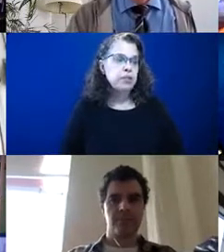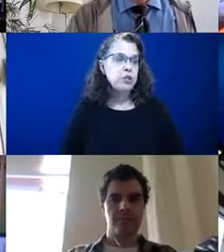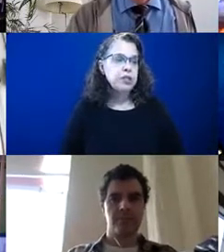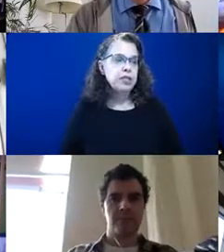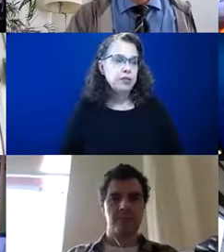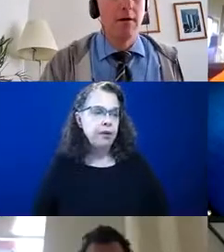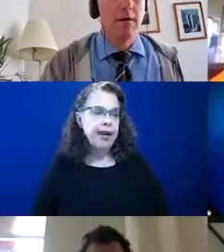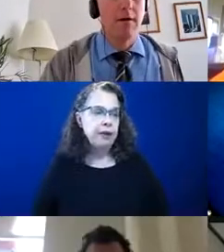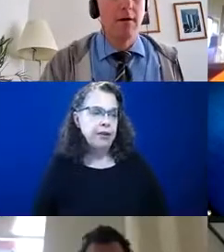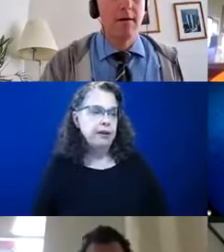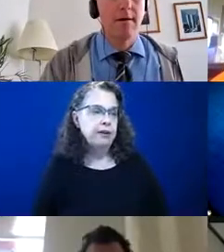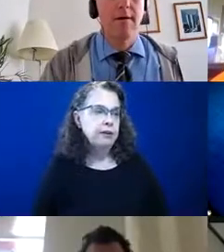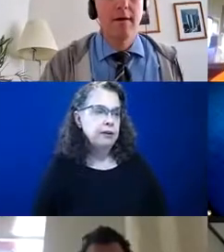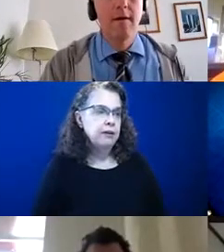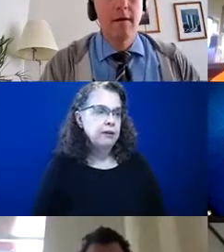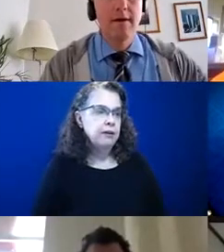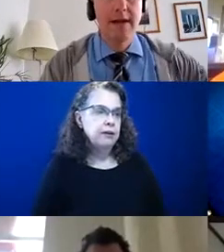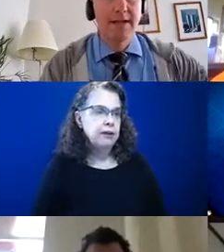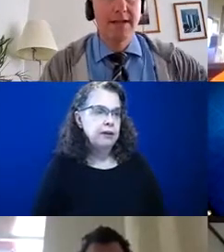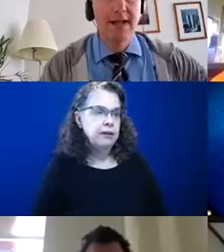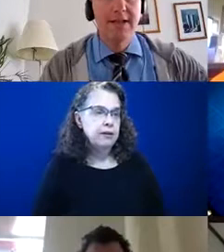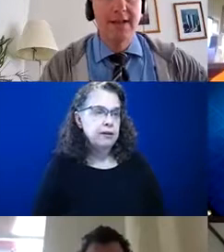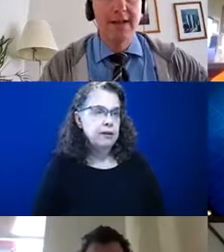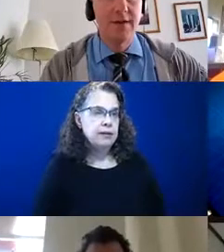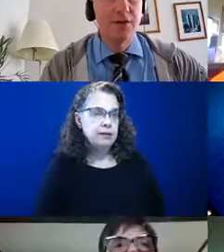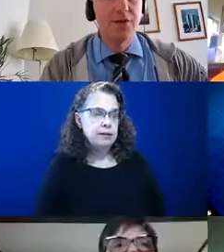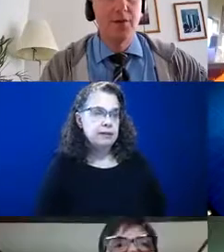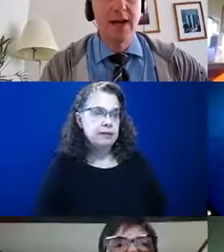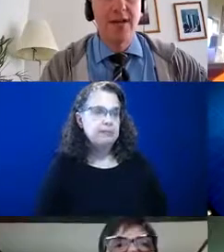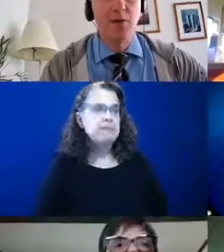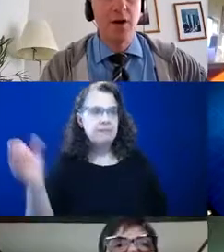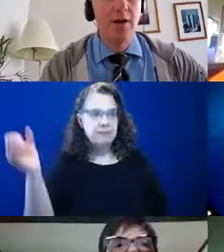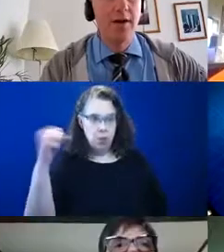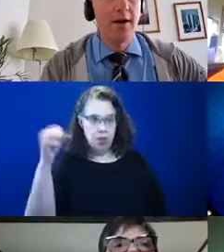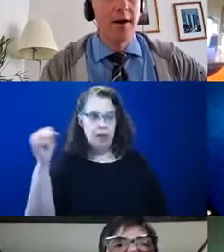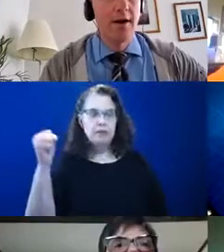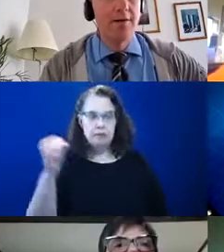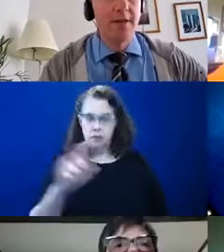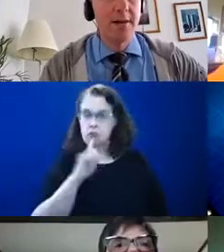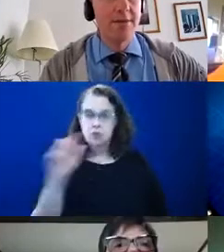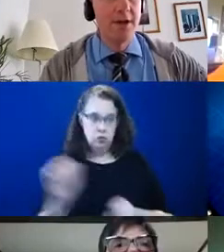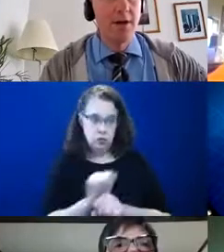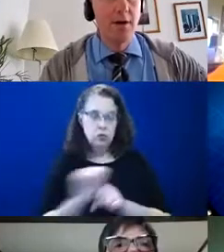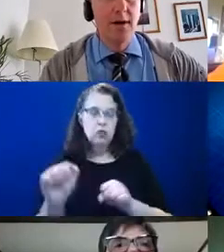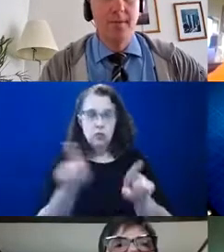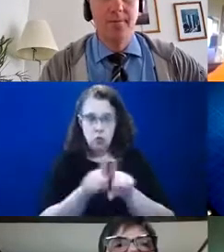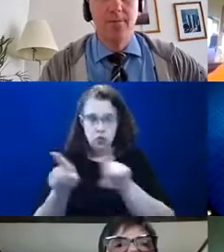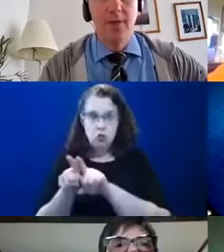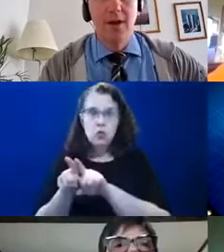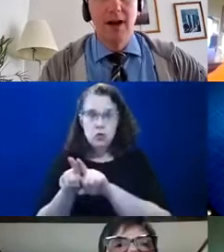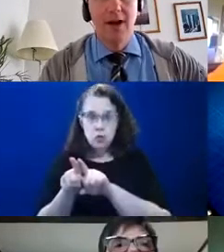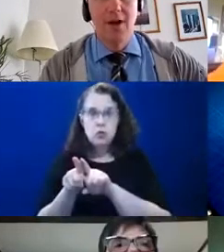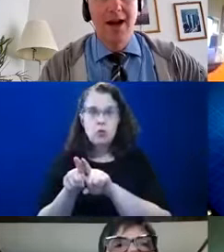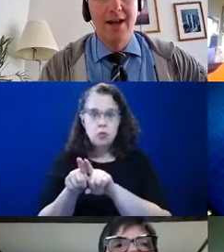So I just wanted to throw that out there. Yes, that is very true as well. Sometimes,